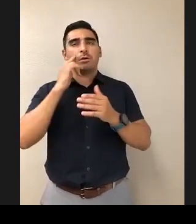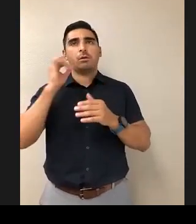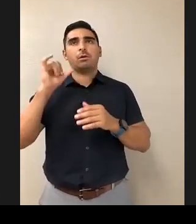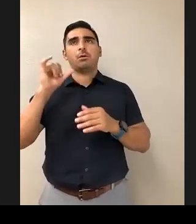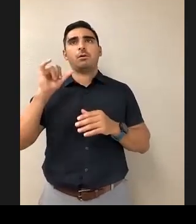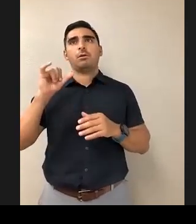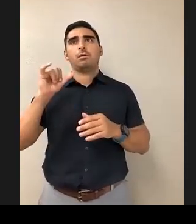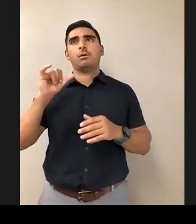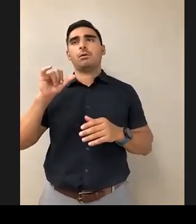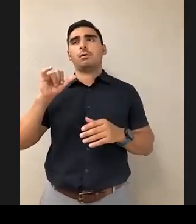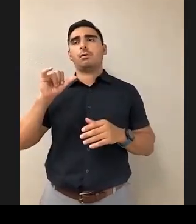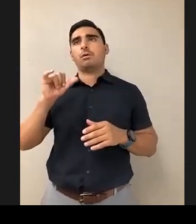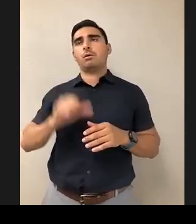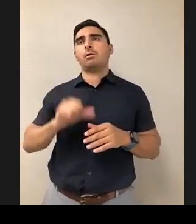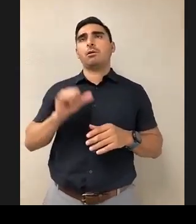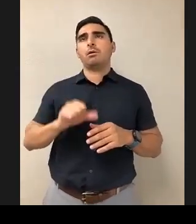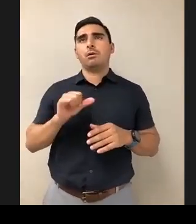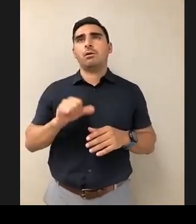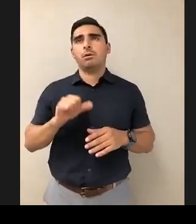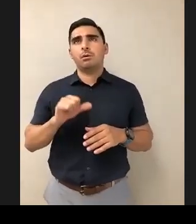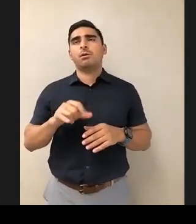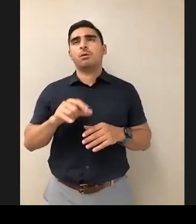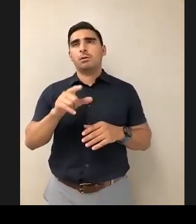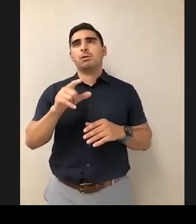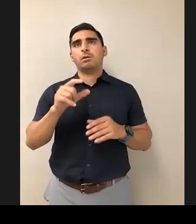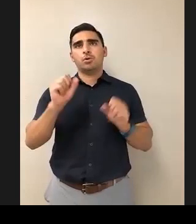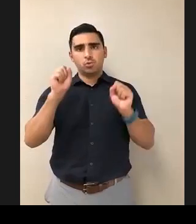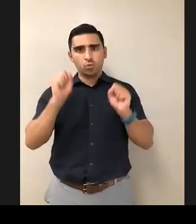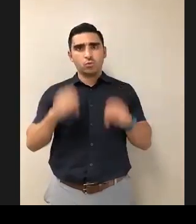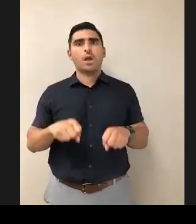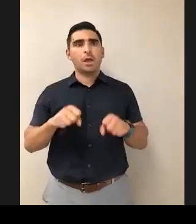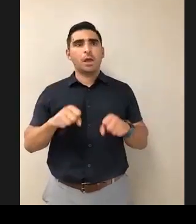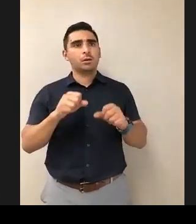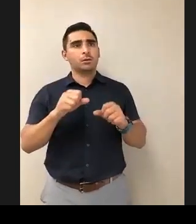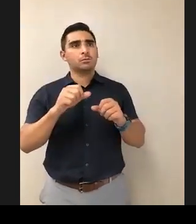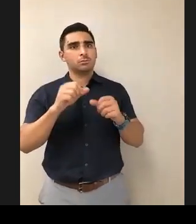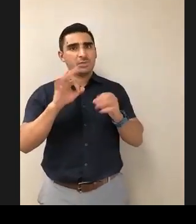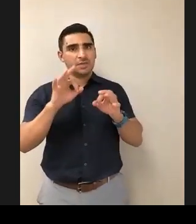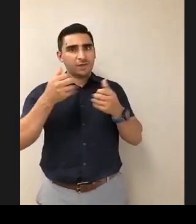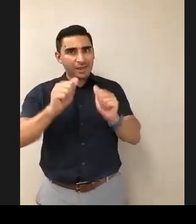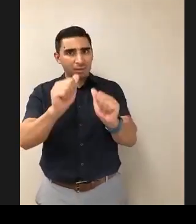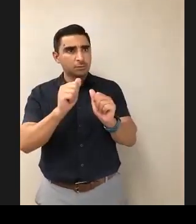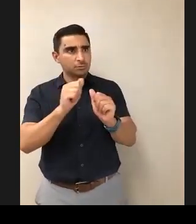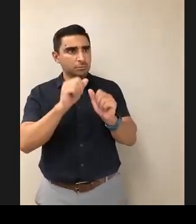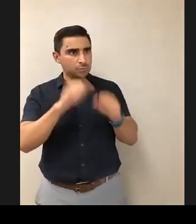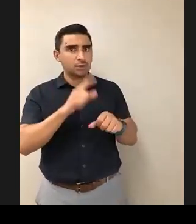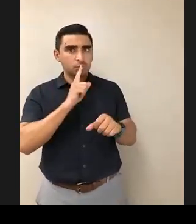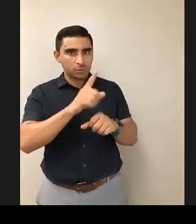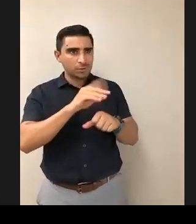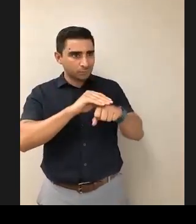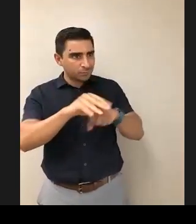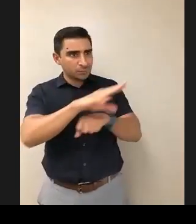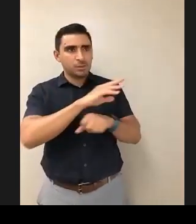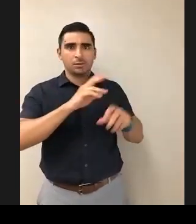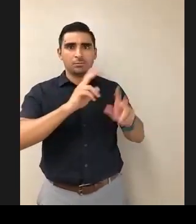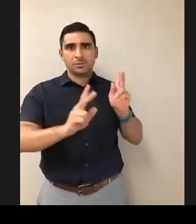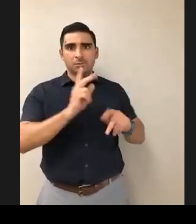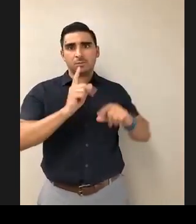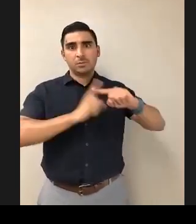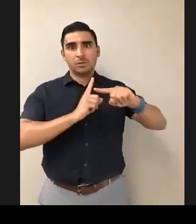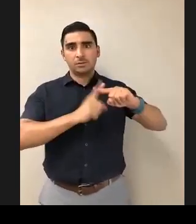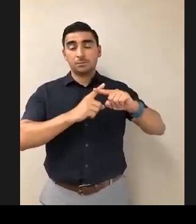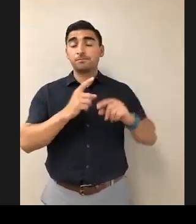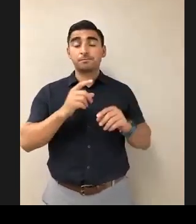see that a difference can be made when the effort is put to it. And one of the points they made was